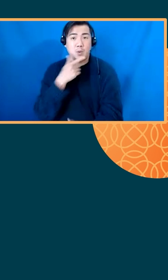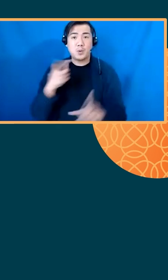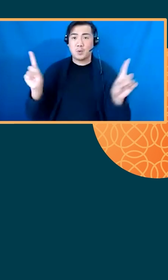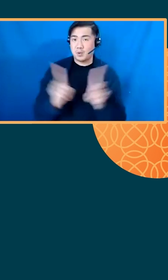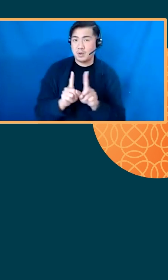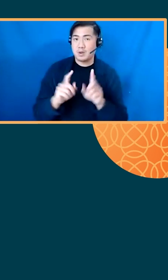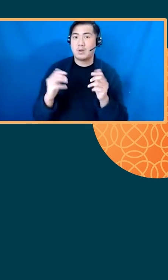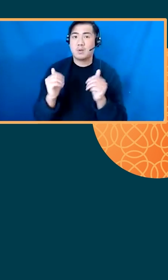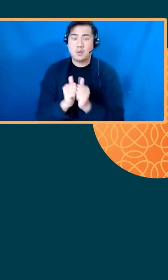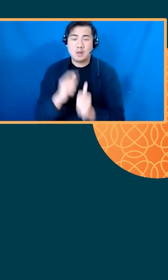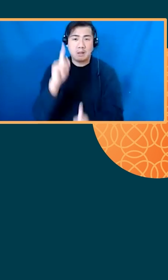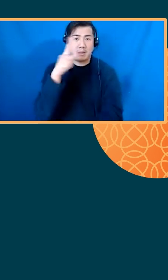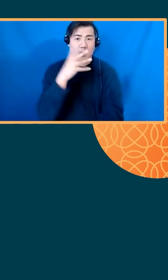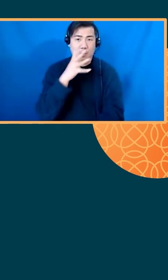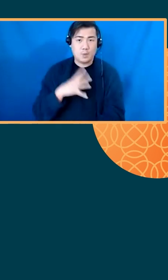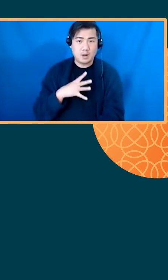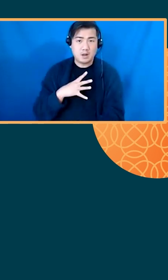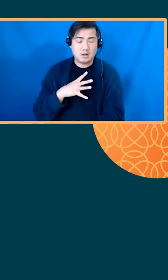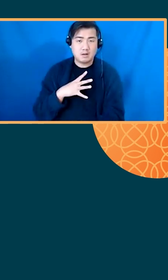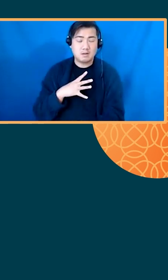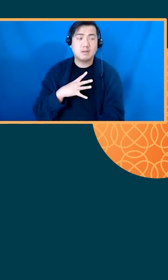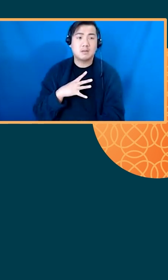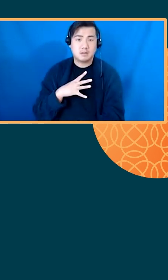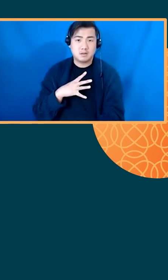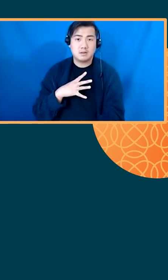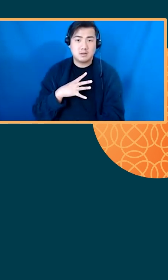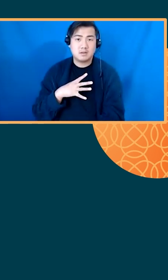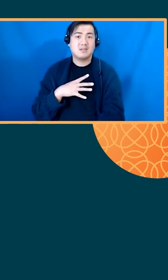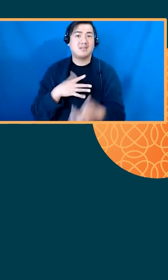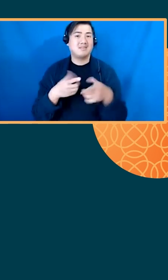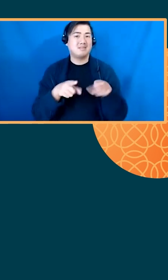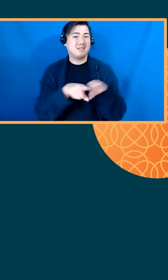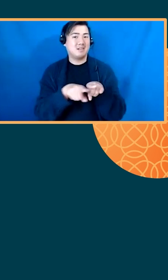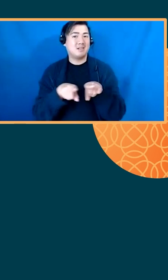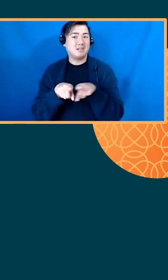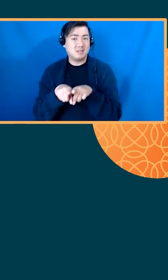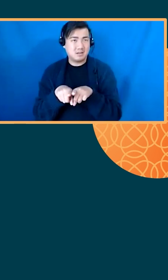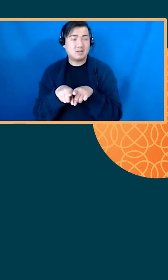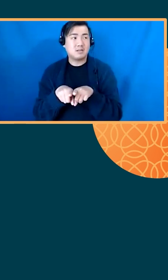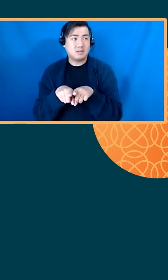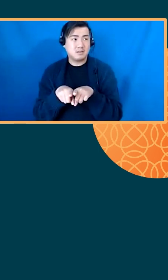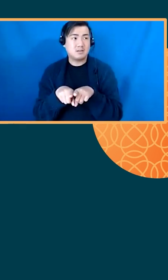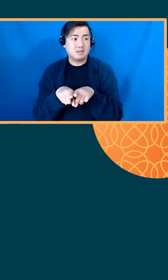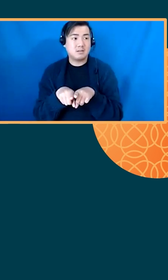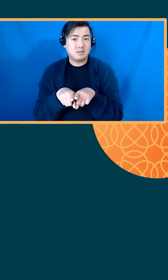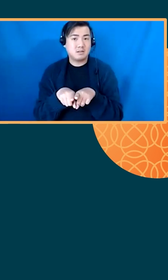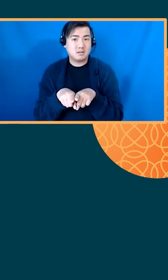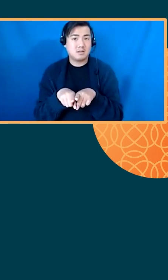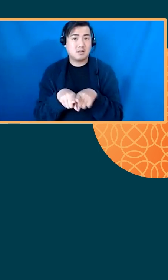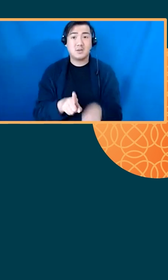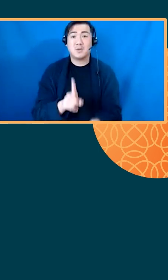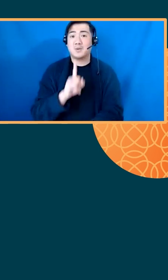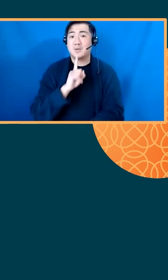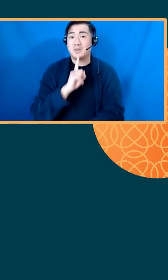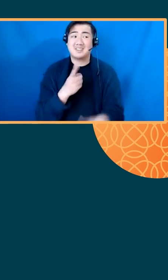women and leveraging their Blackness for like social